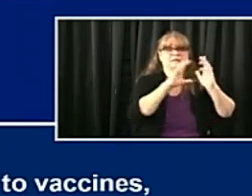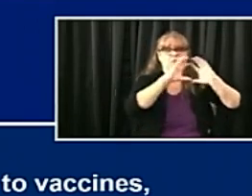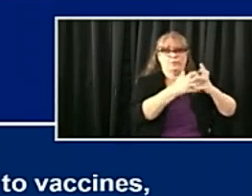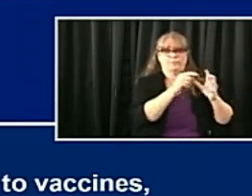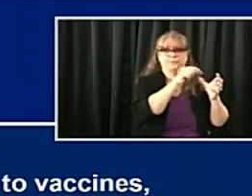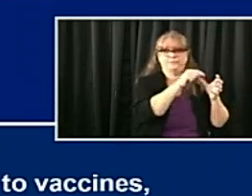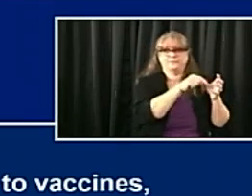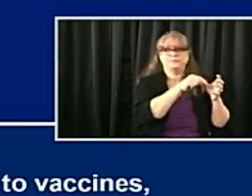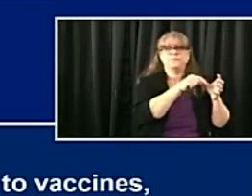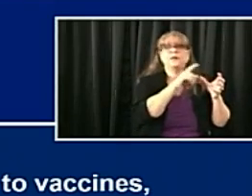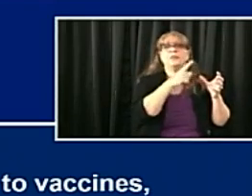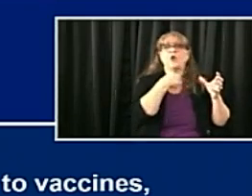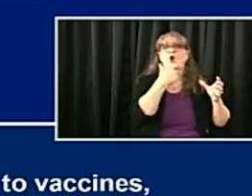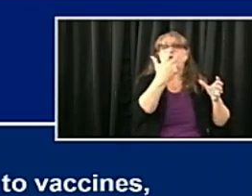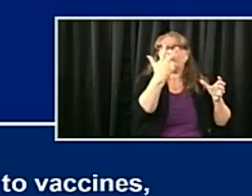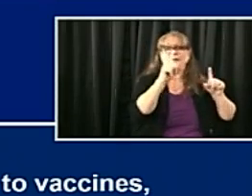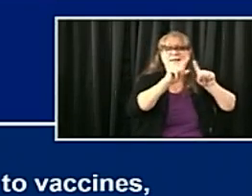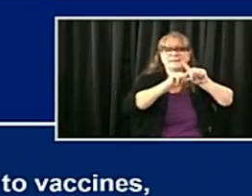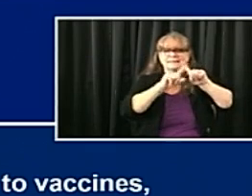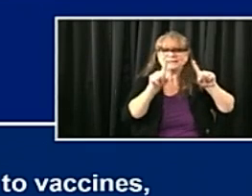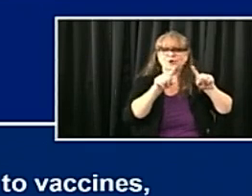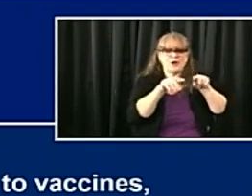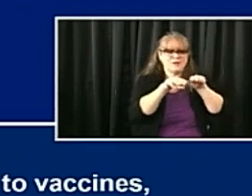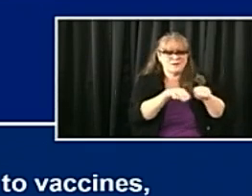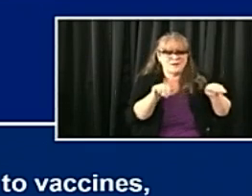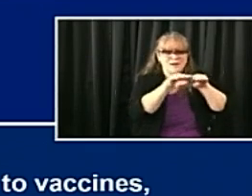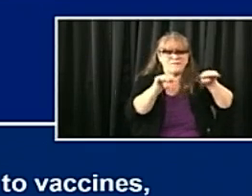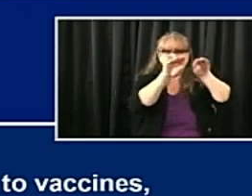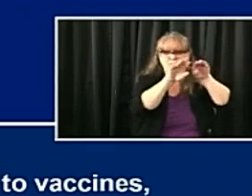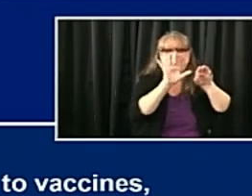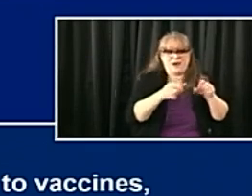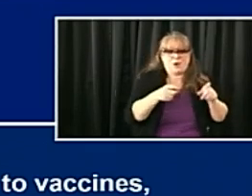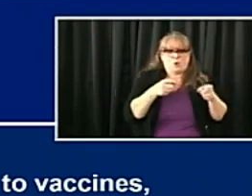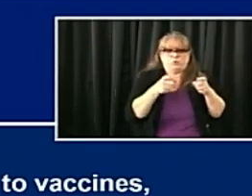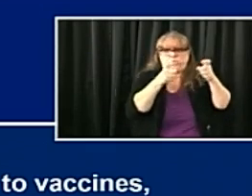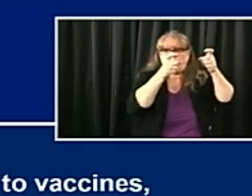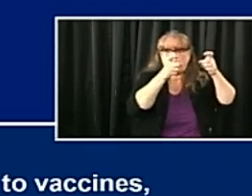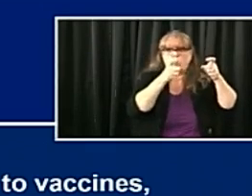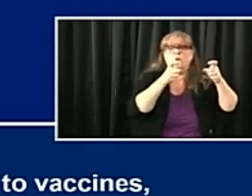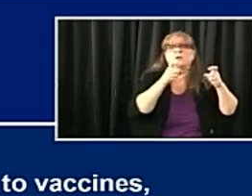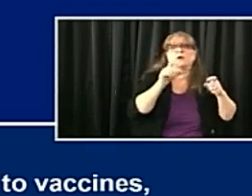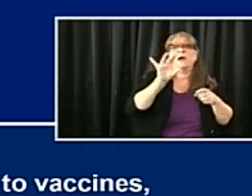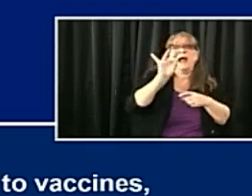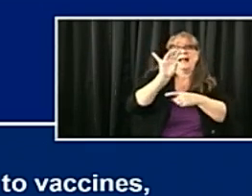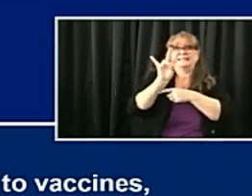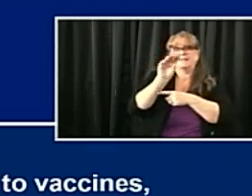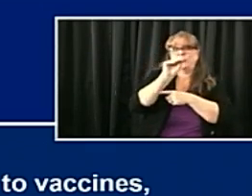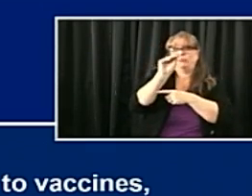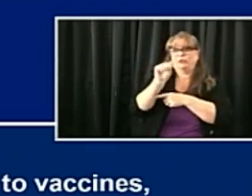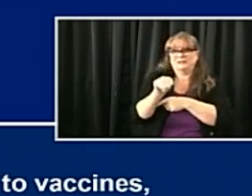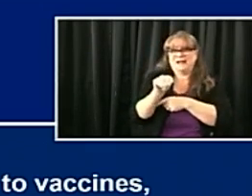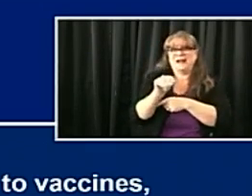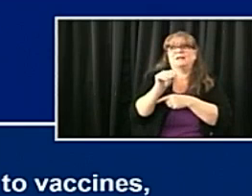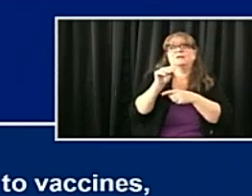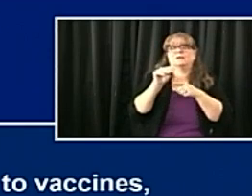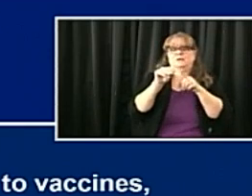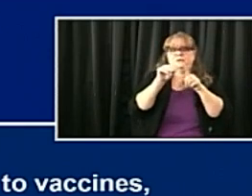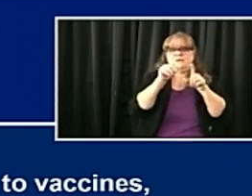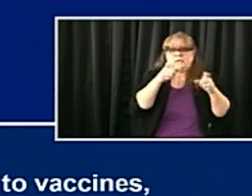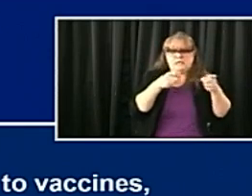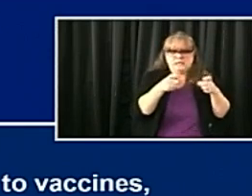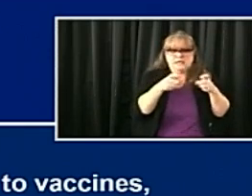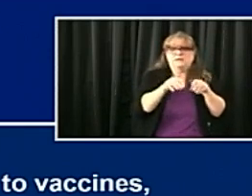different levels of transmission control. 78%, which is our current level of transmission control. And when I say transmission control, that really refers to all the